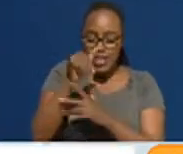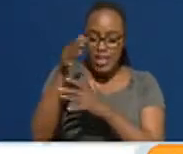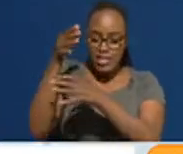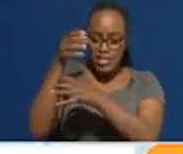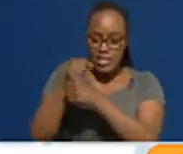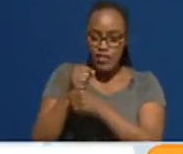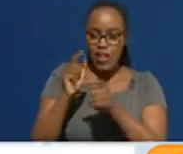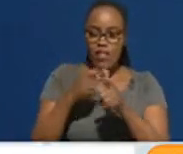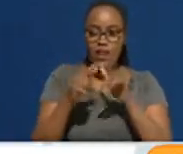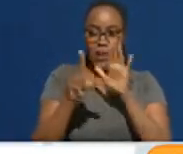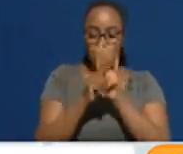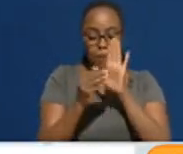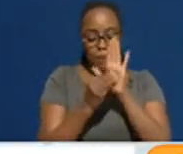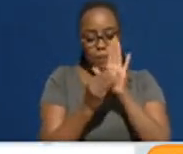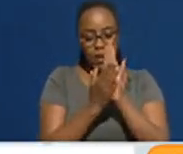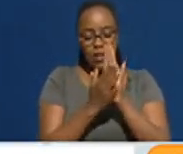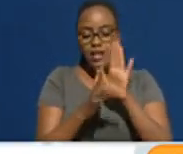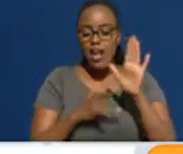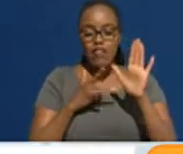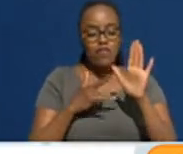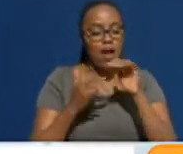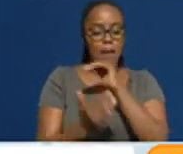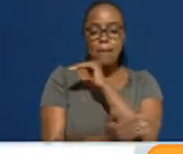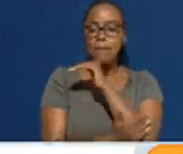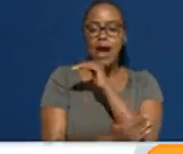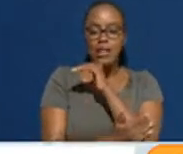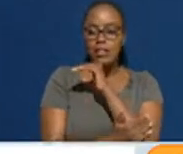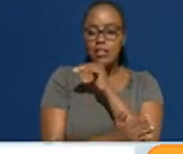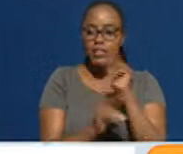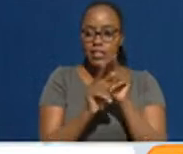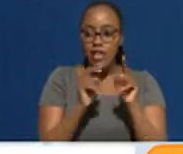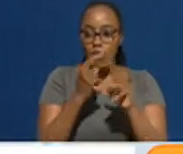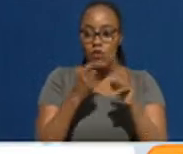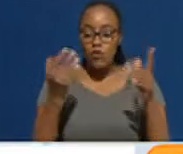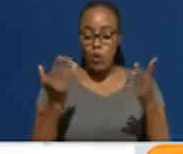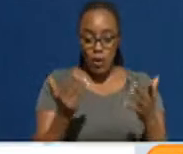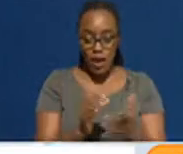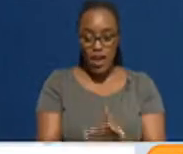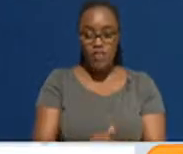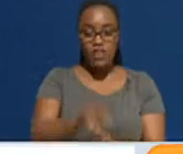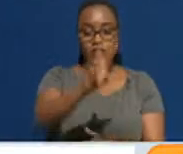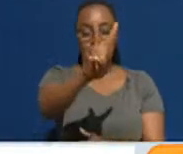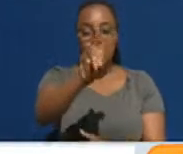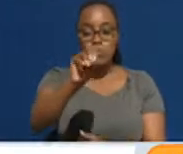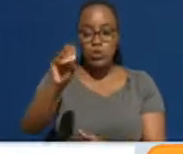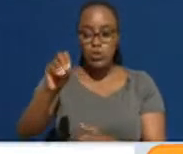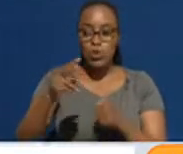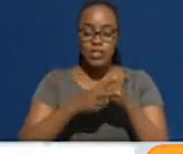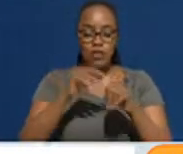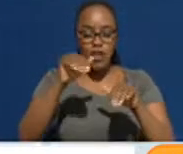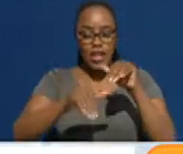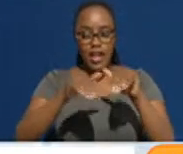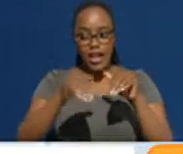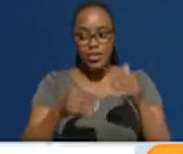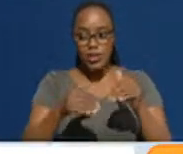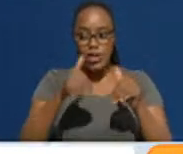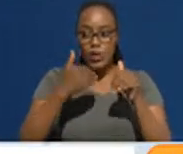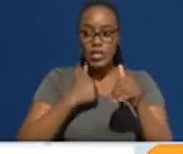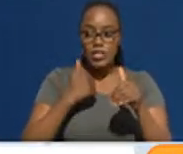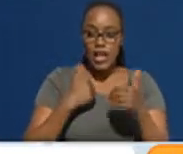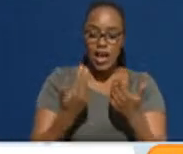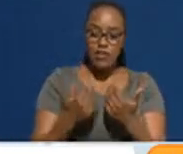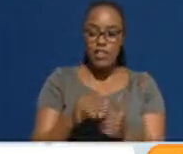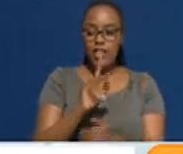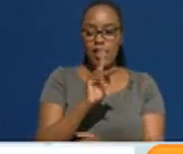then we legislated in a bad mood. Remember, we were coming from, you know, the 2007 elections, there was a Krigler